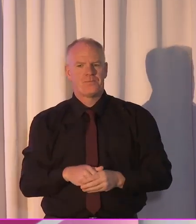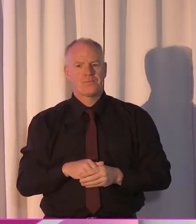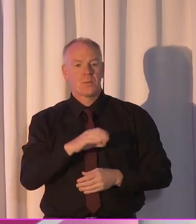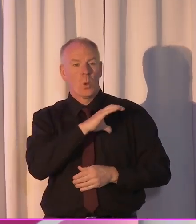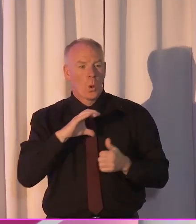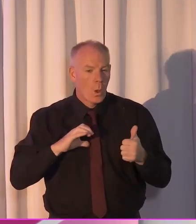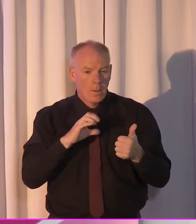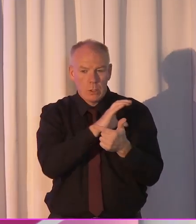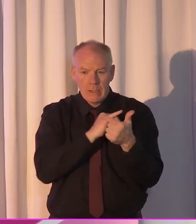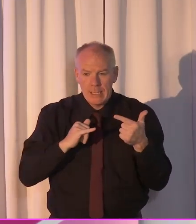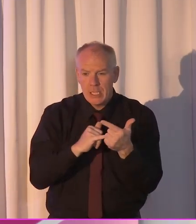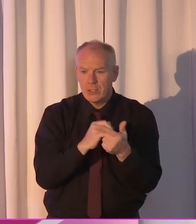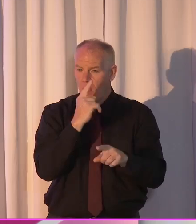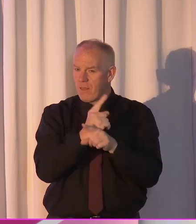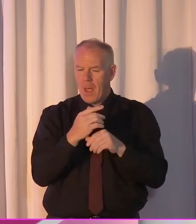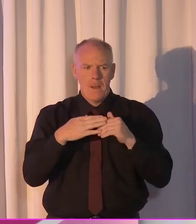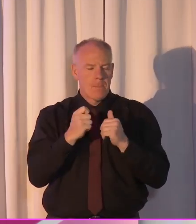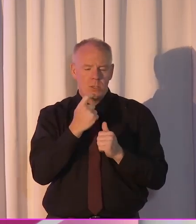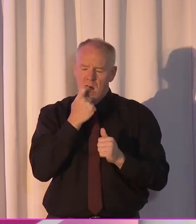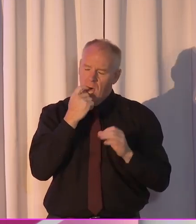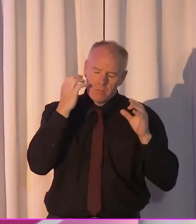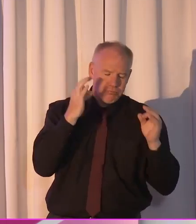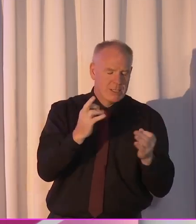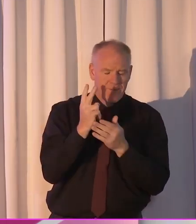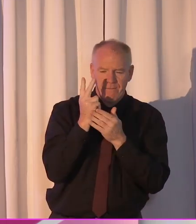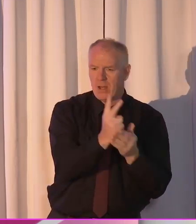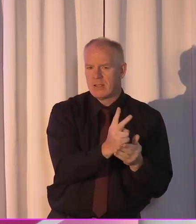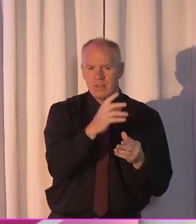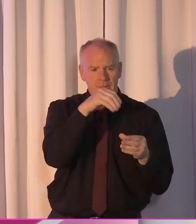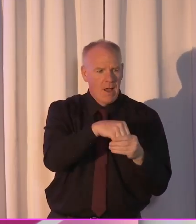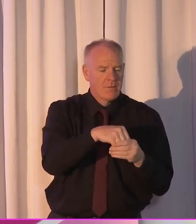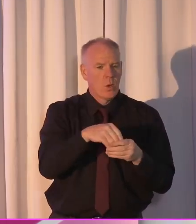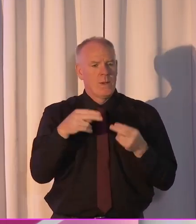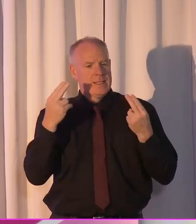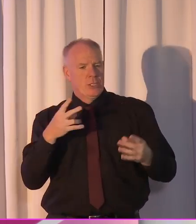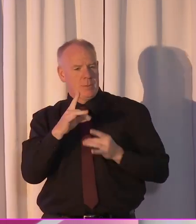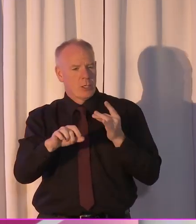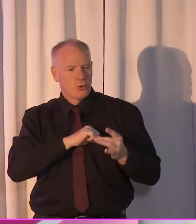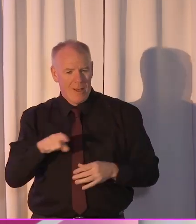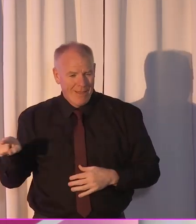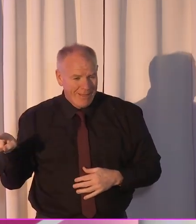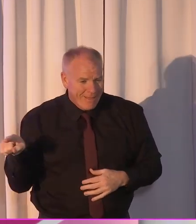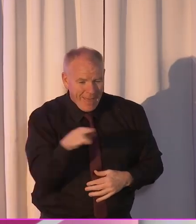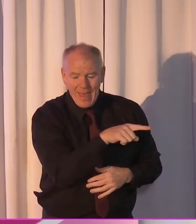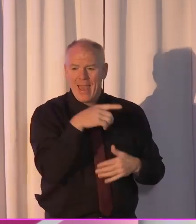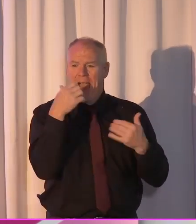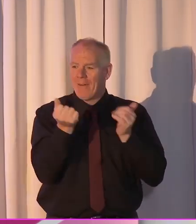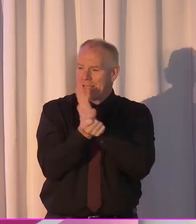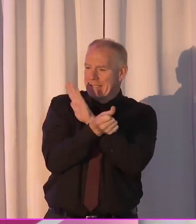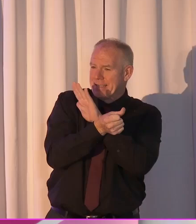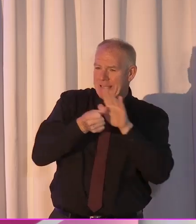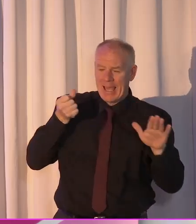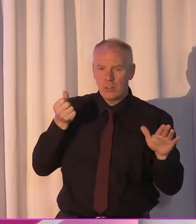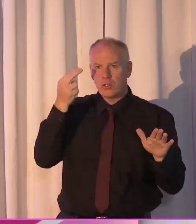and the organisations who are made up of the most amazing volunteers, we now need to ensure that they actually have the skill set